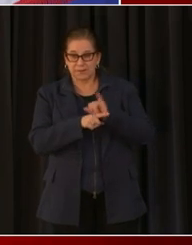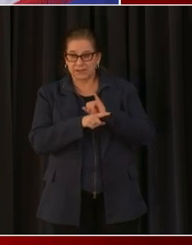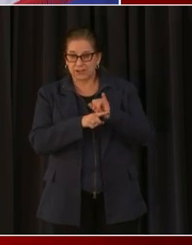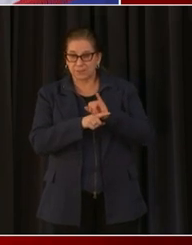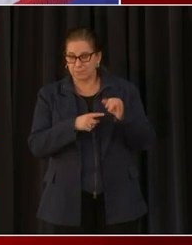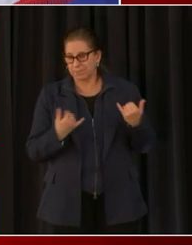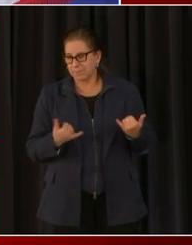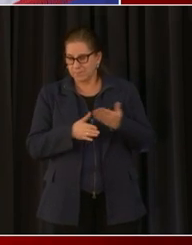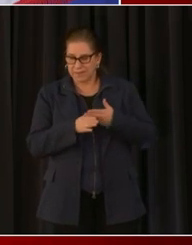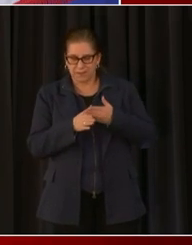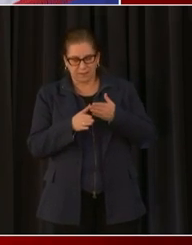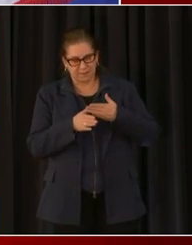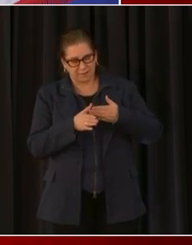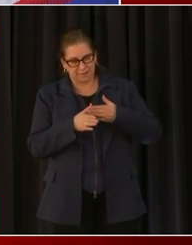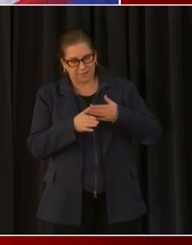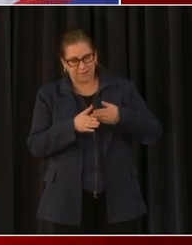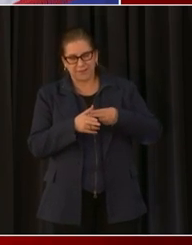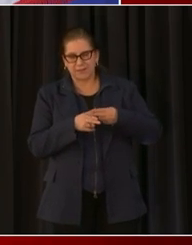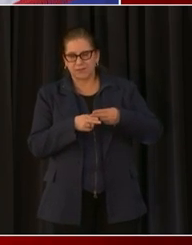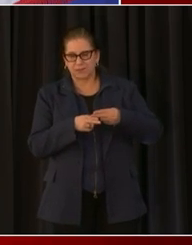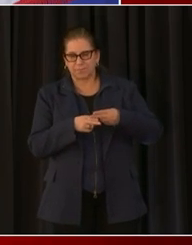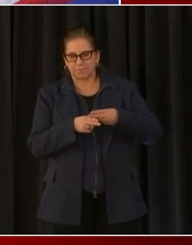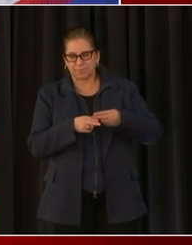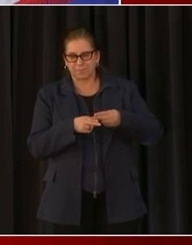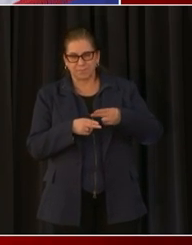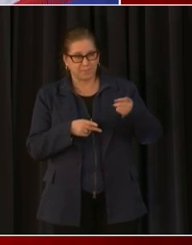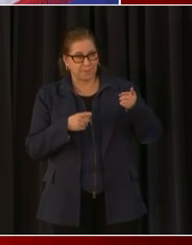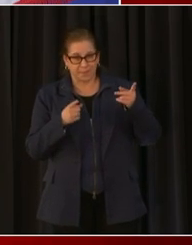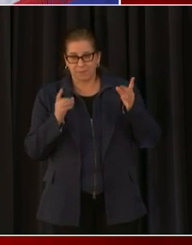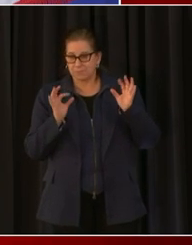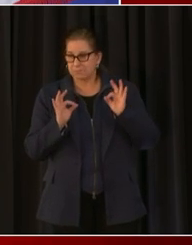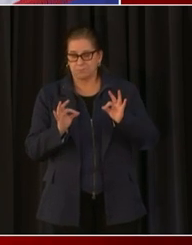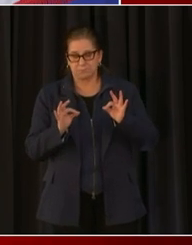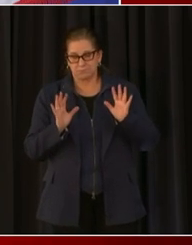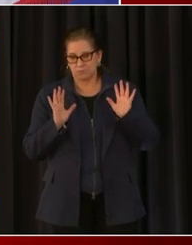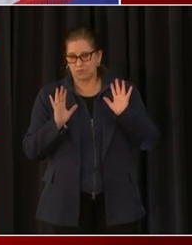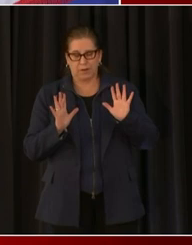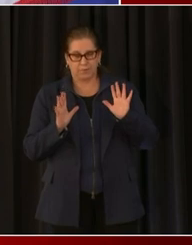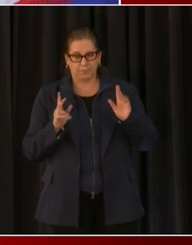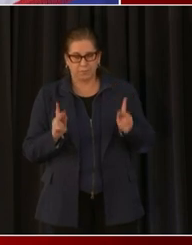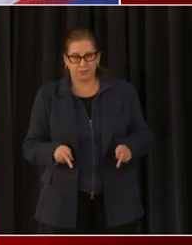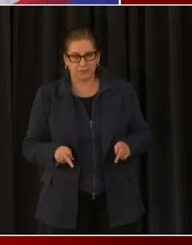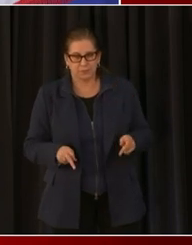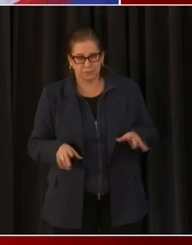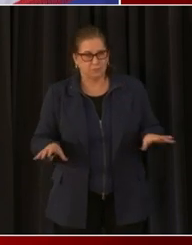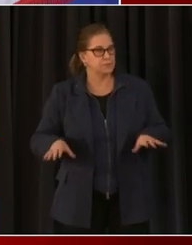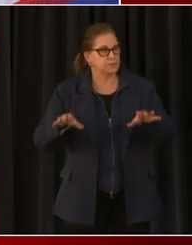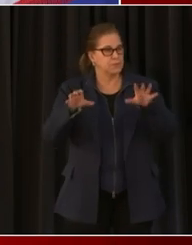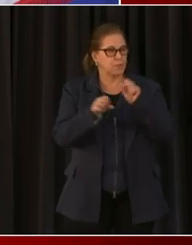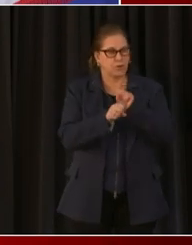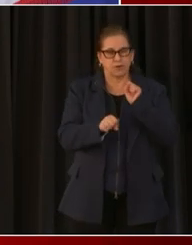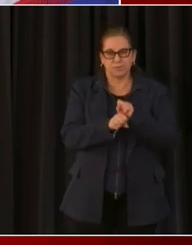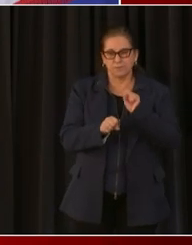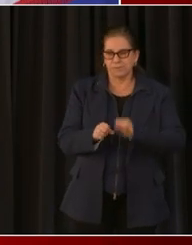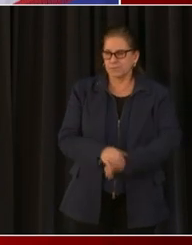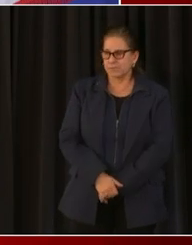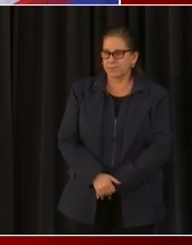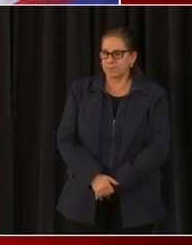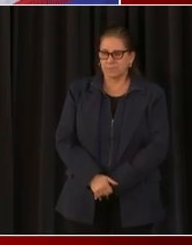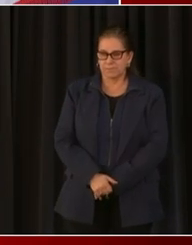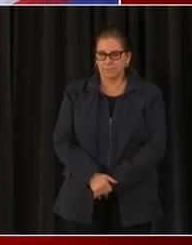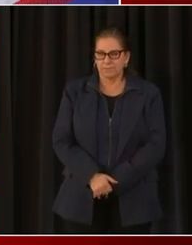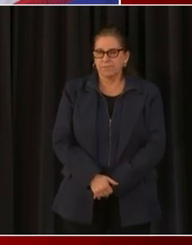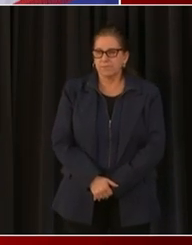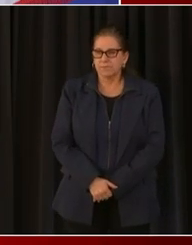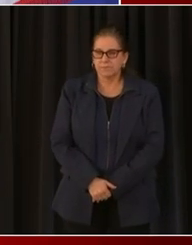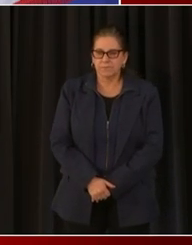that we have the right person serving in a interim capacity while we undergo a search. Thank you.